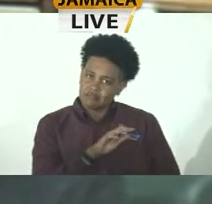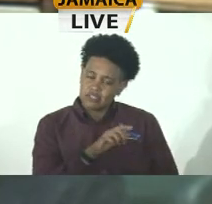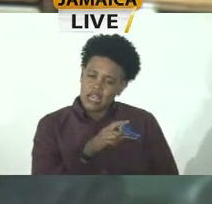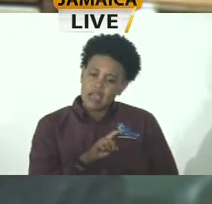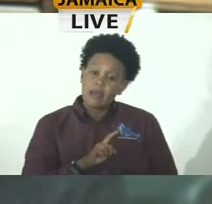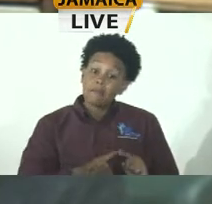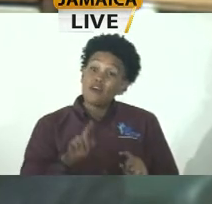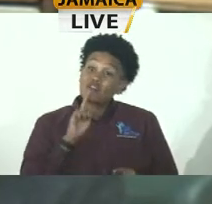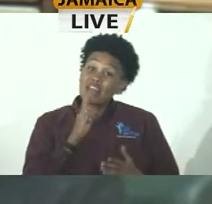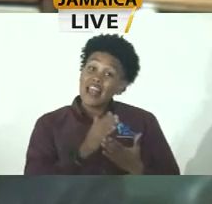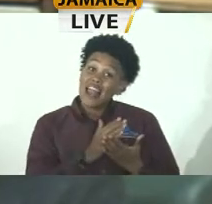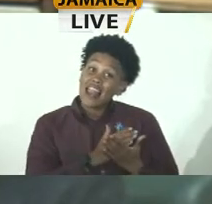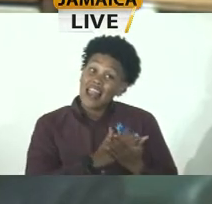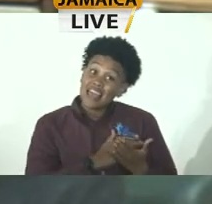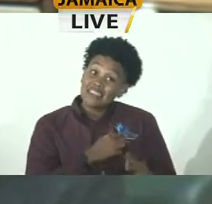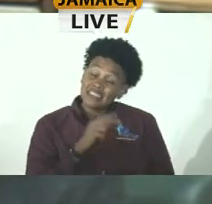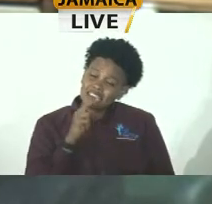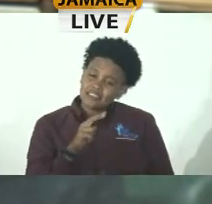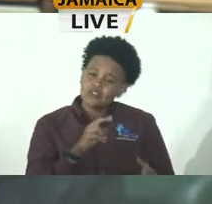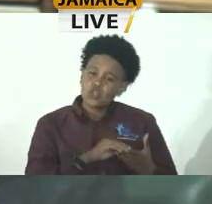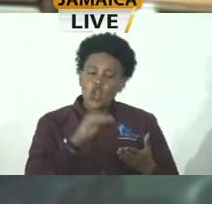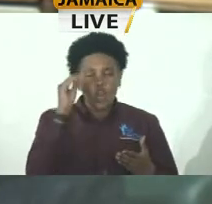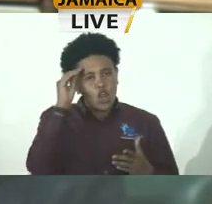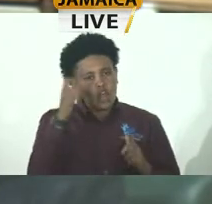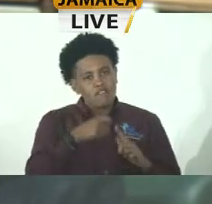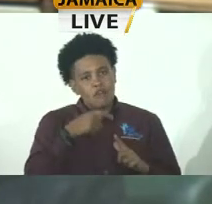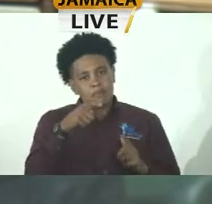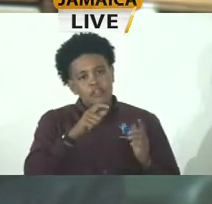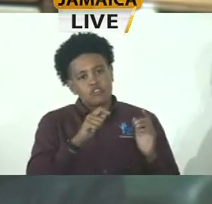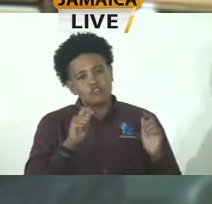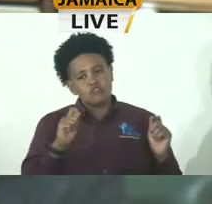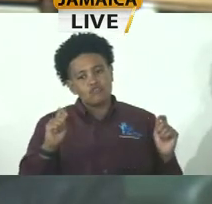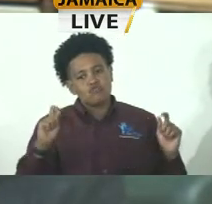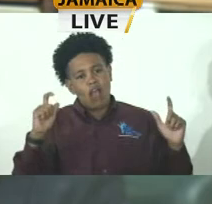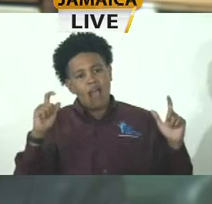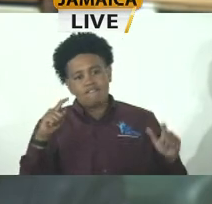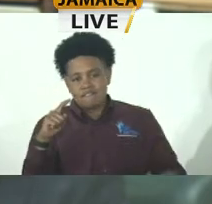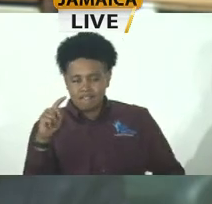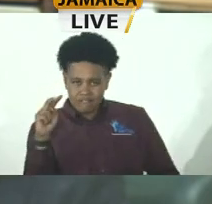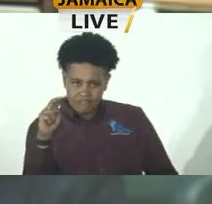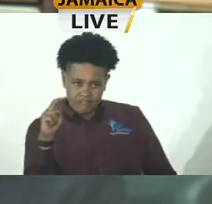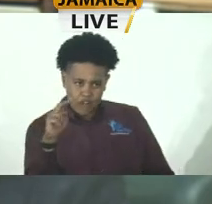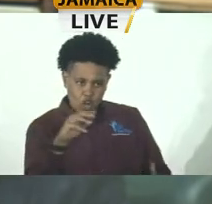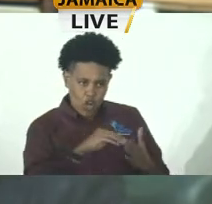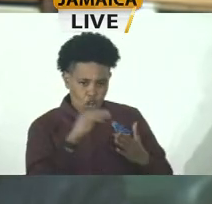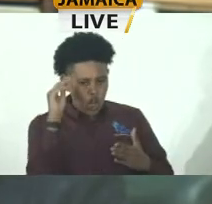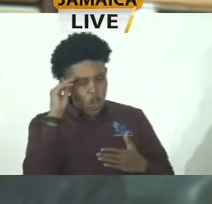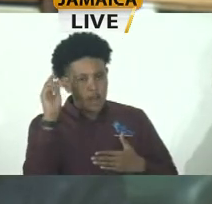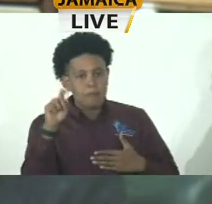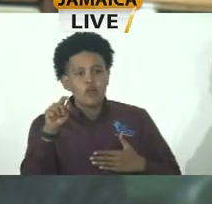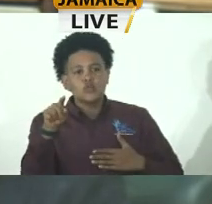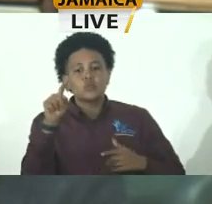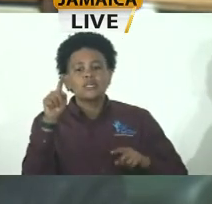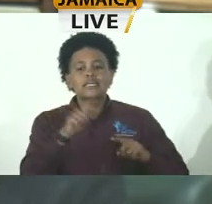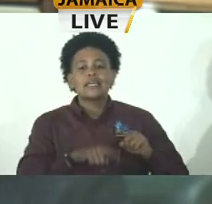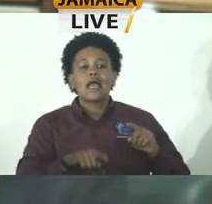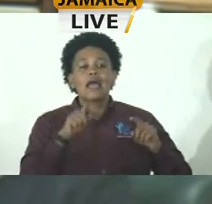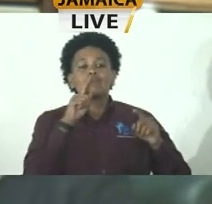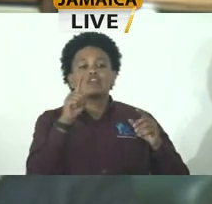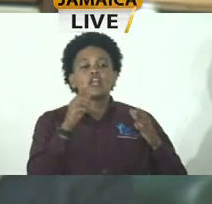there is a lesson madam speaker to be learned from this graph you cannot open